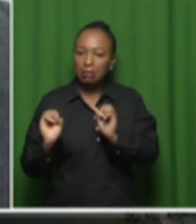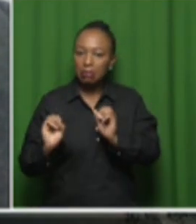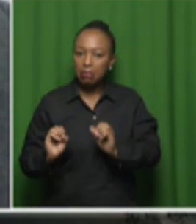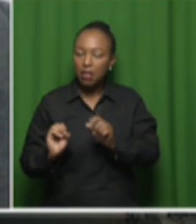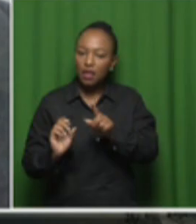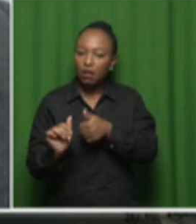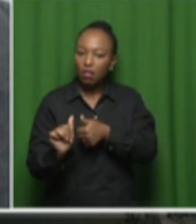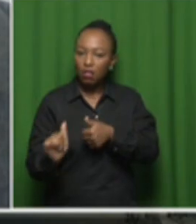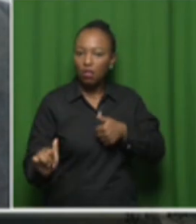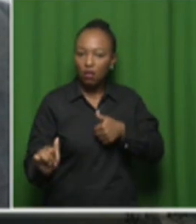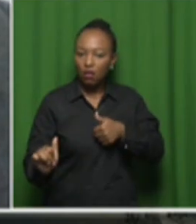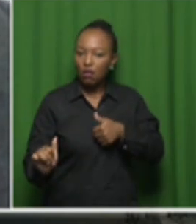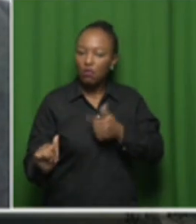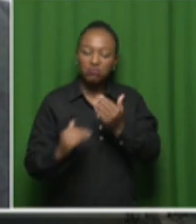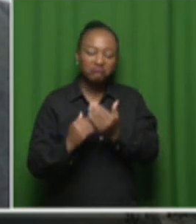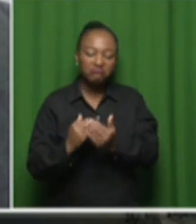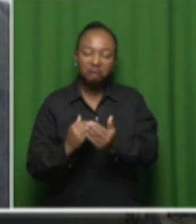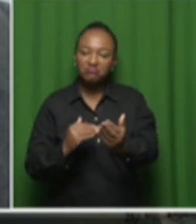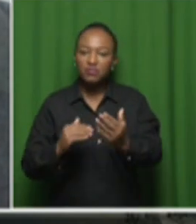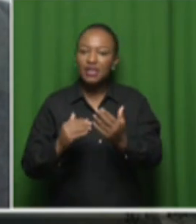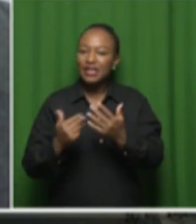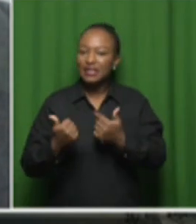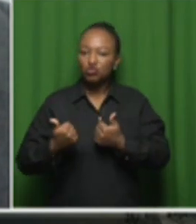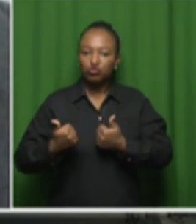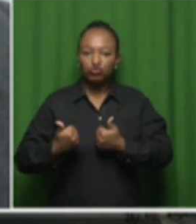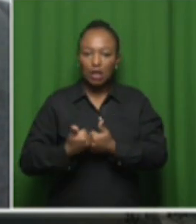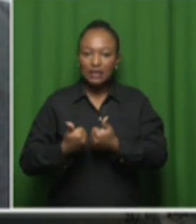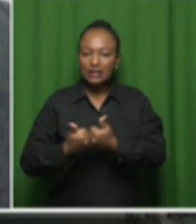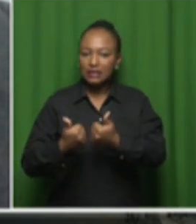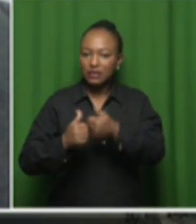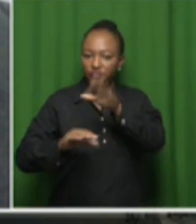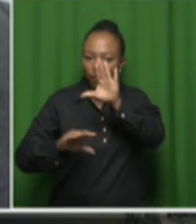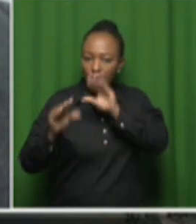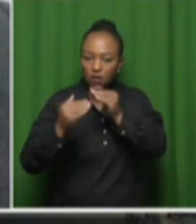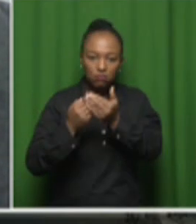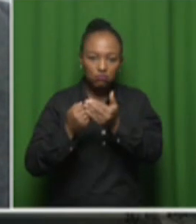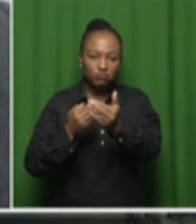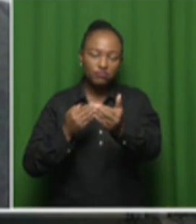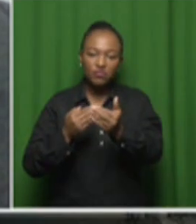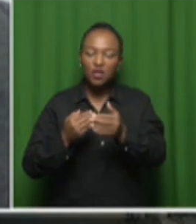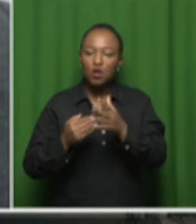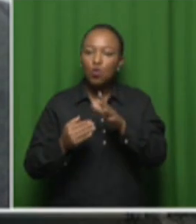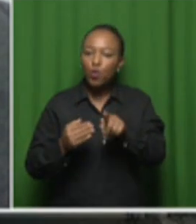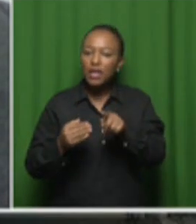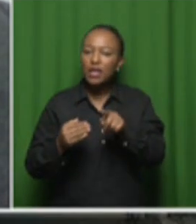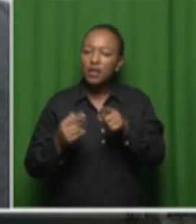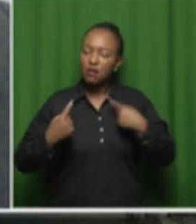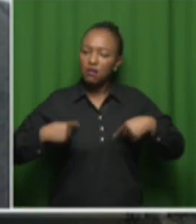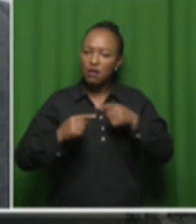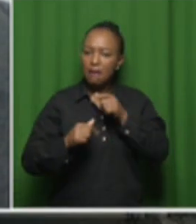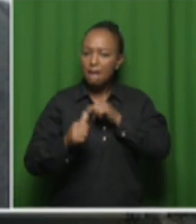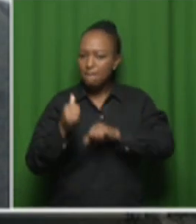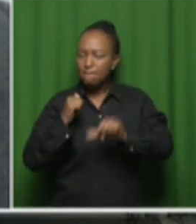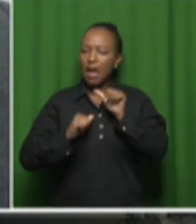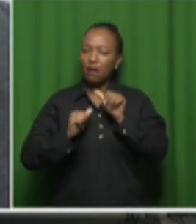course, face long-term educational challenges. How do we go about reversing South Africa's literary crisis? Because we